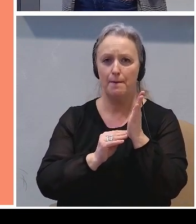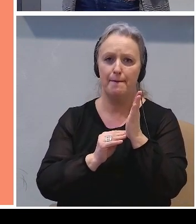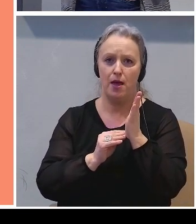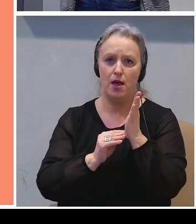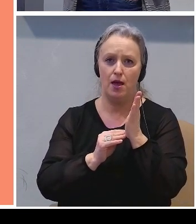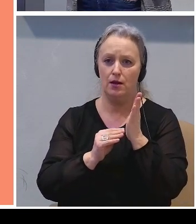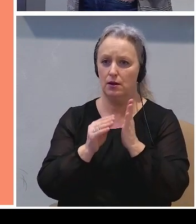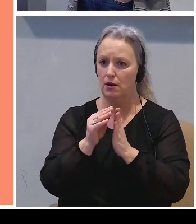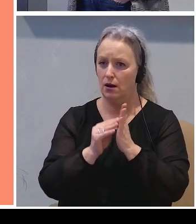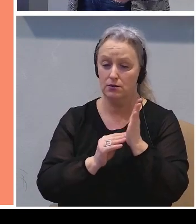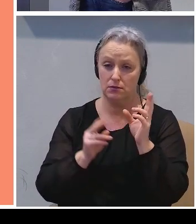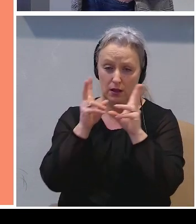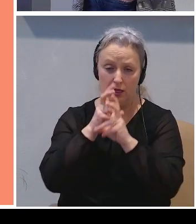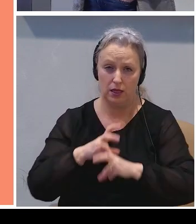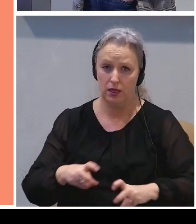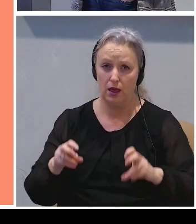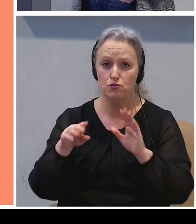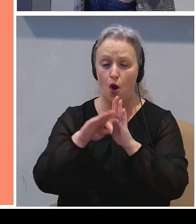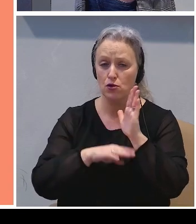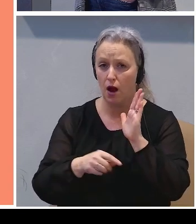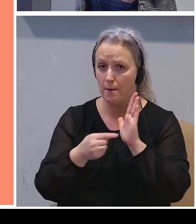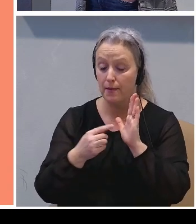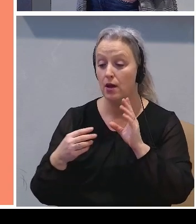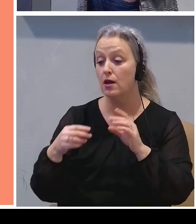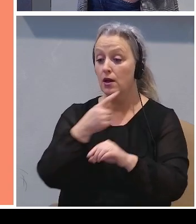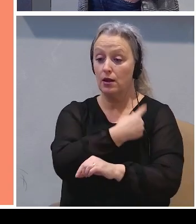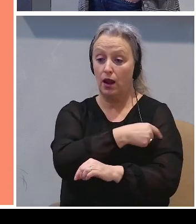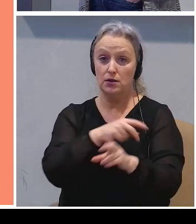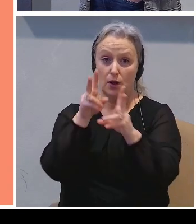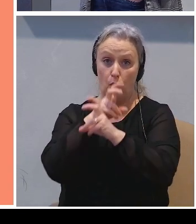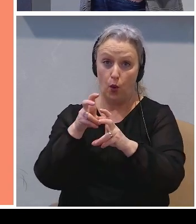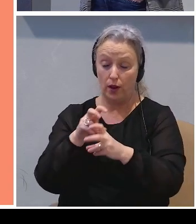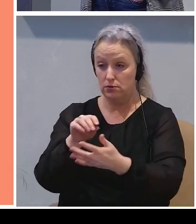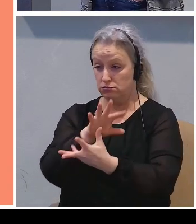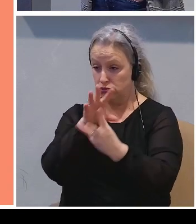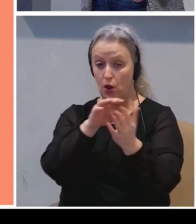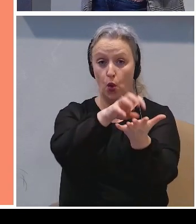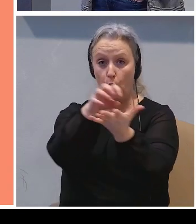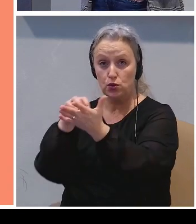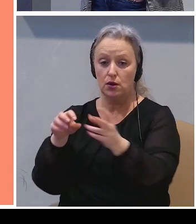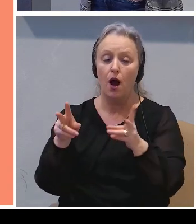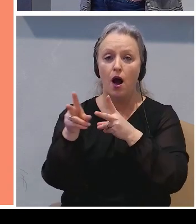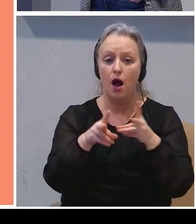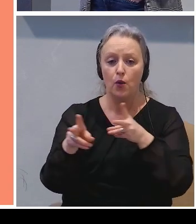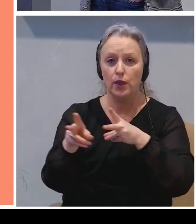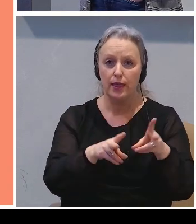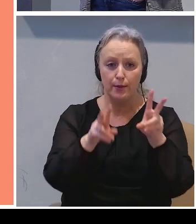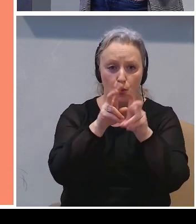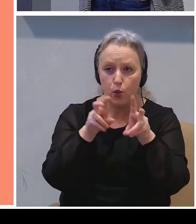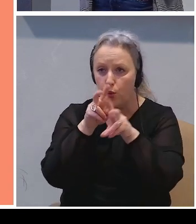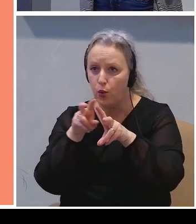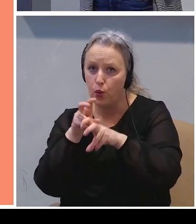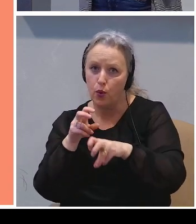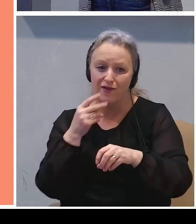kind of like to test the ability that they have to provide compliant, effective, and efficient data management services